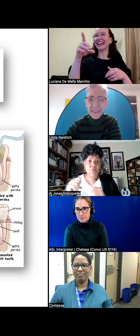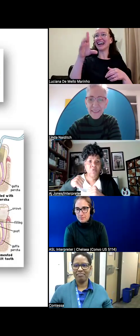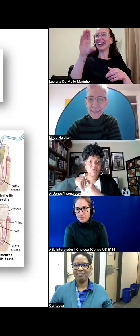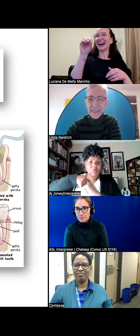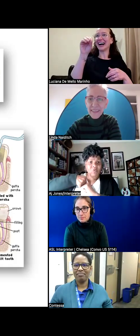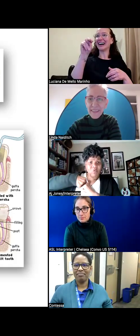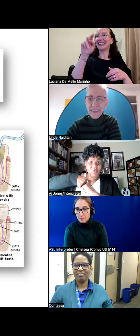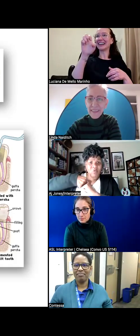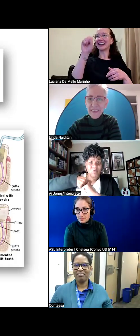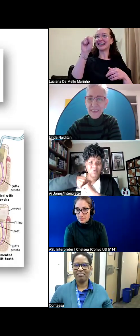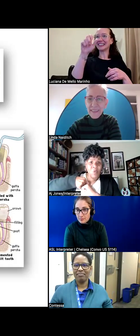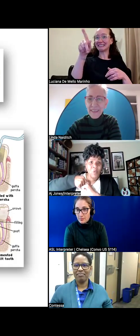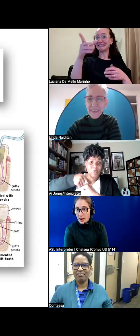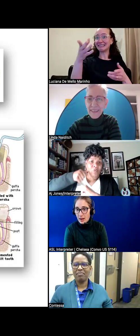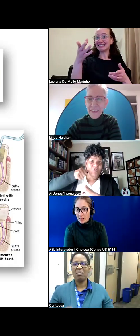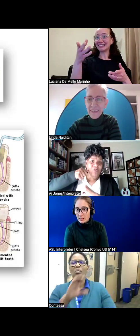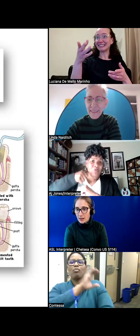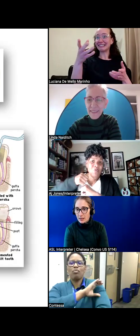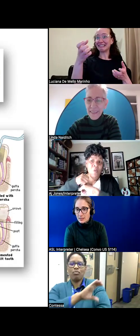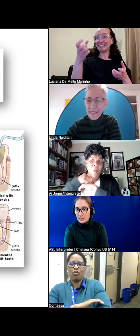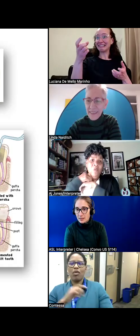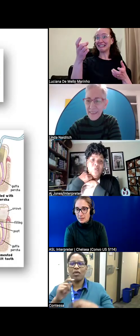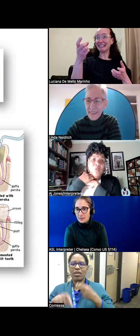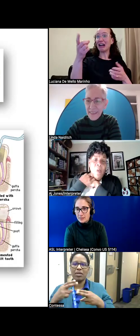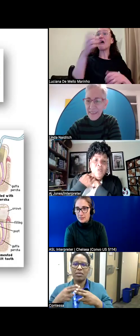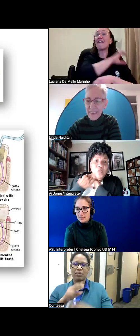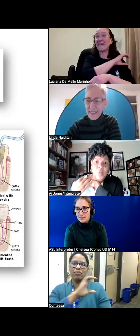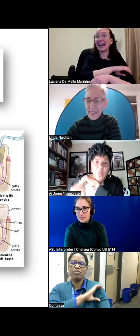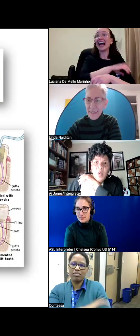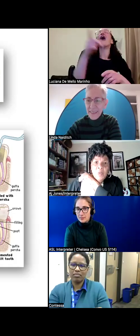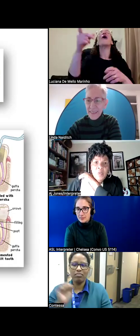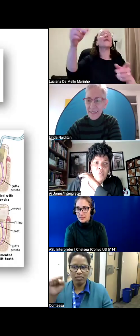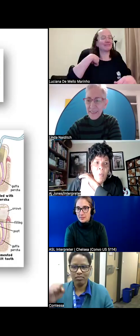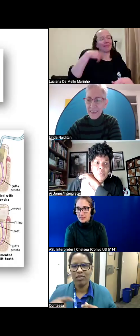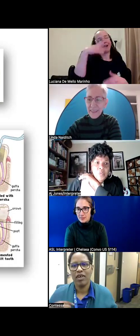Yeah, Contessa.